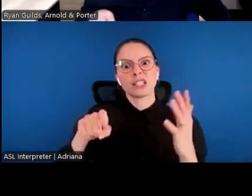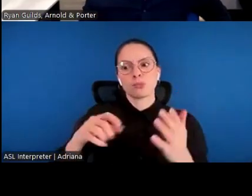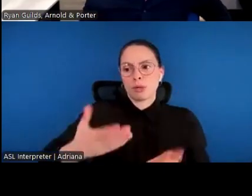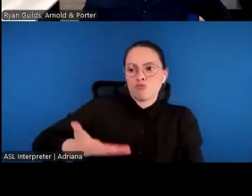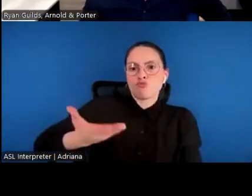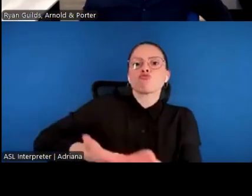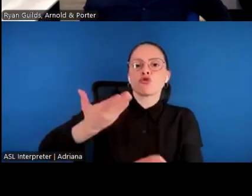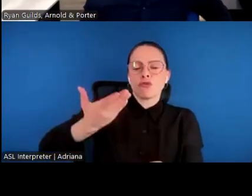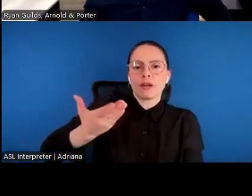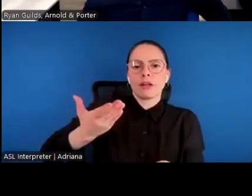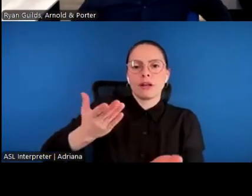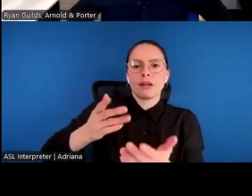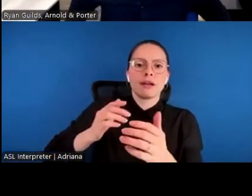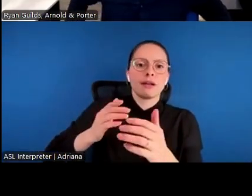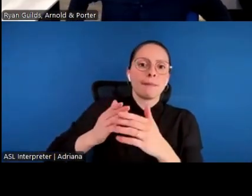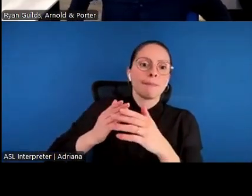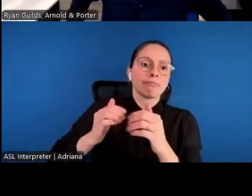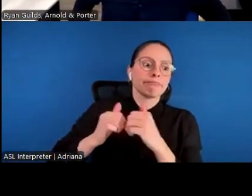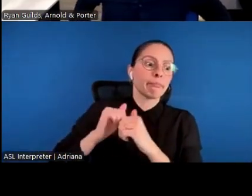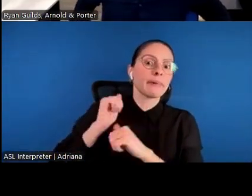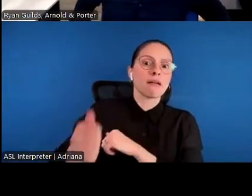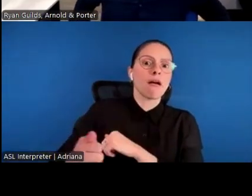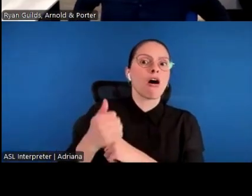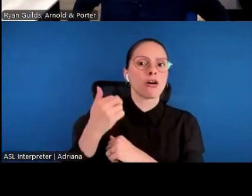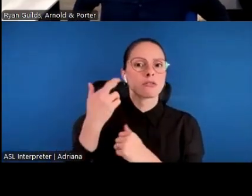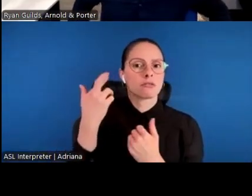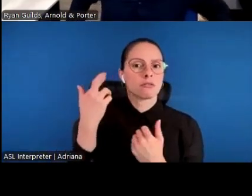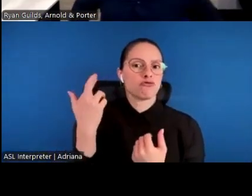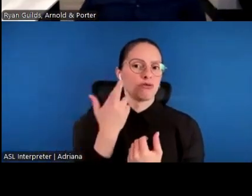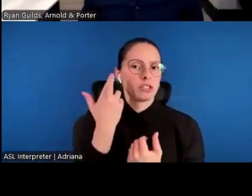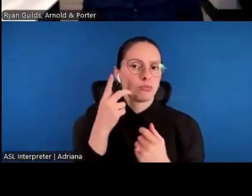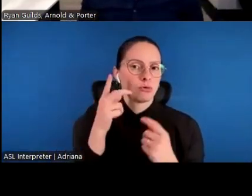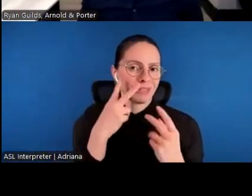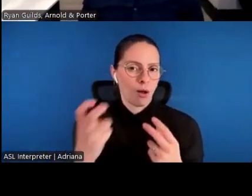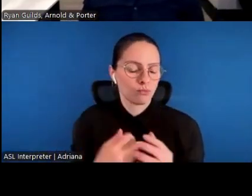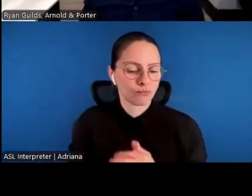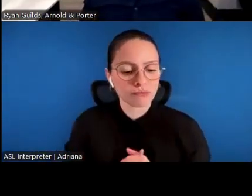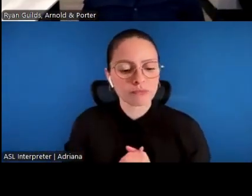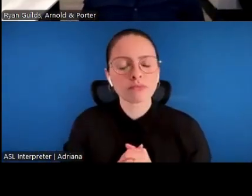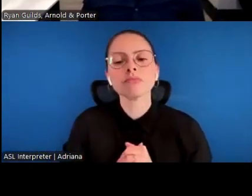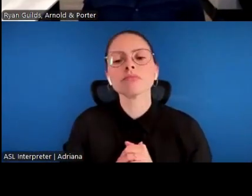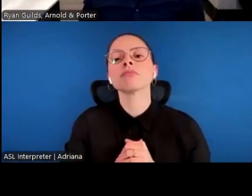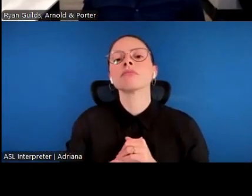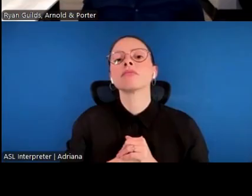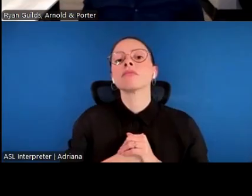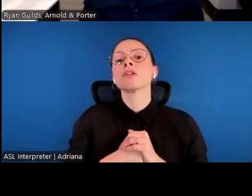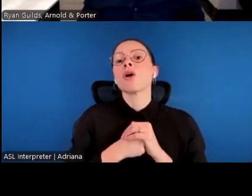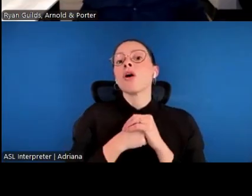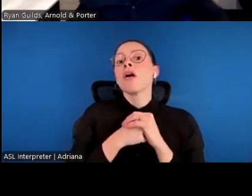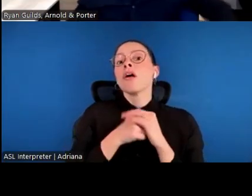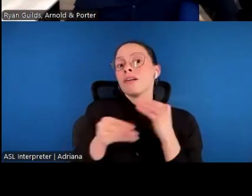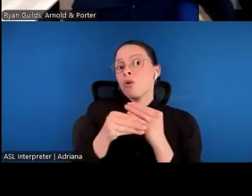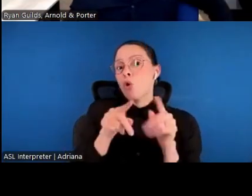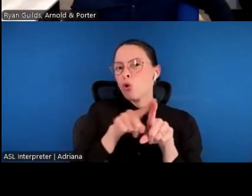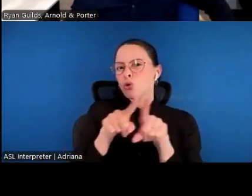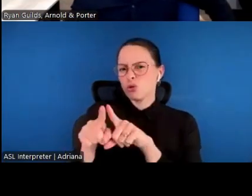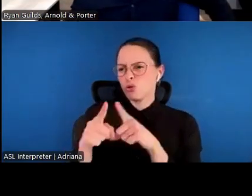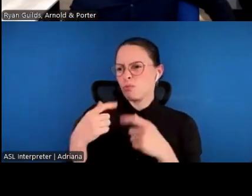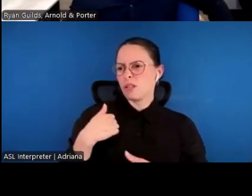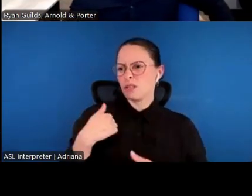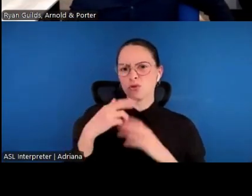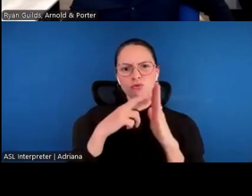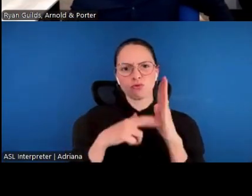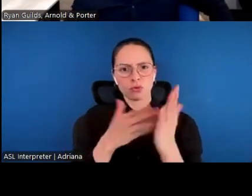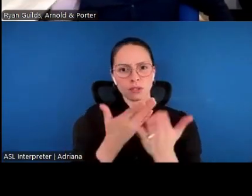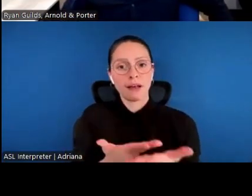really, that is what needs to be proven by the government beyond a reasonable doubt. There's also the military rules of evidence. Many of those military rules